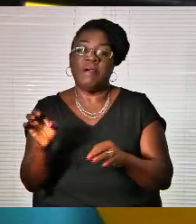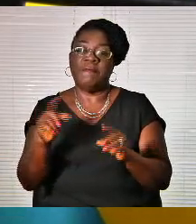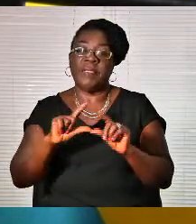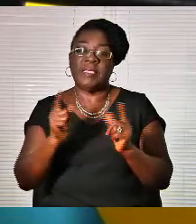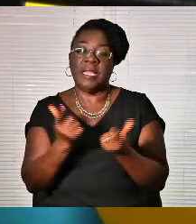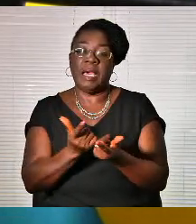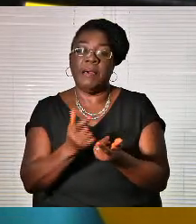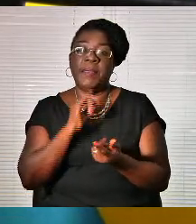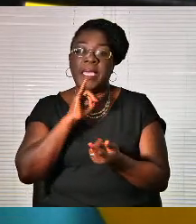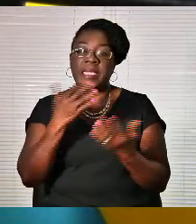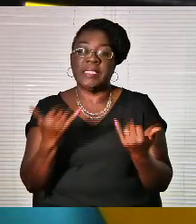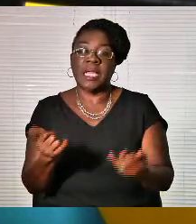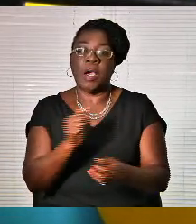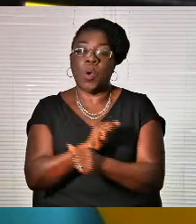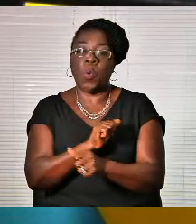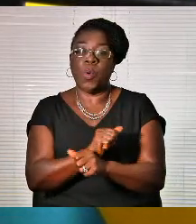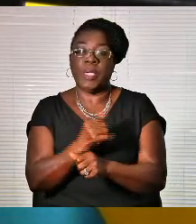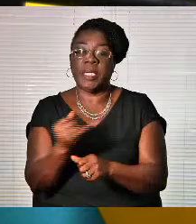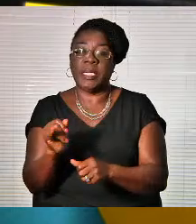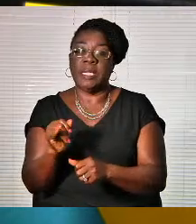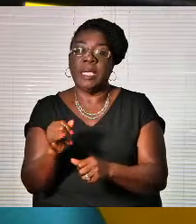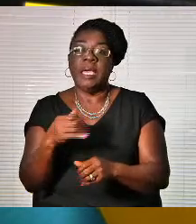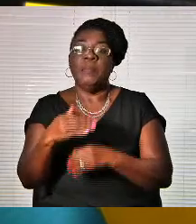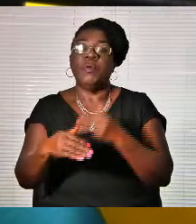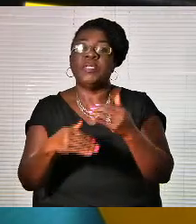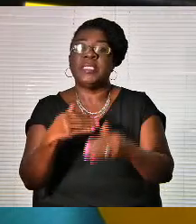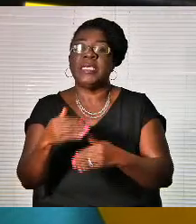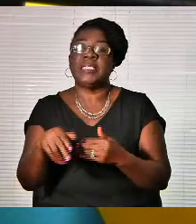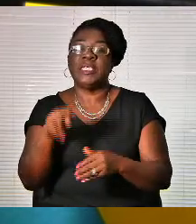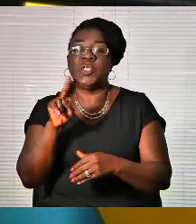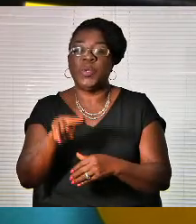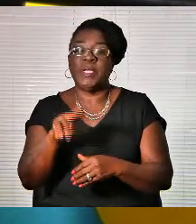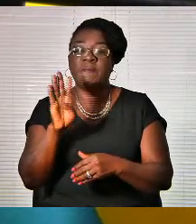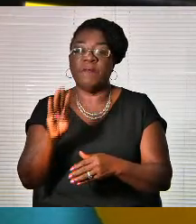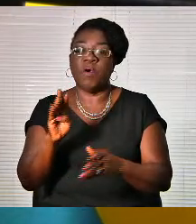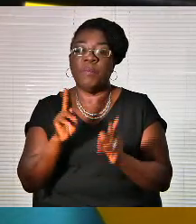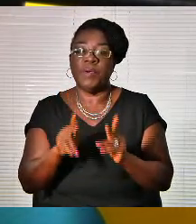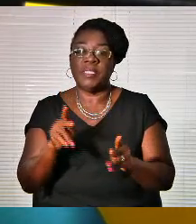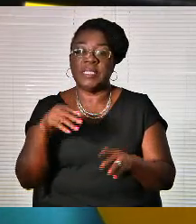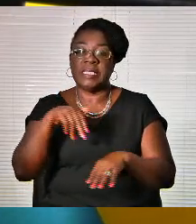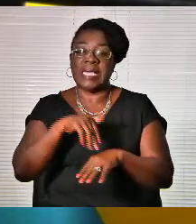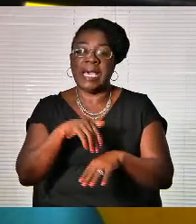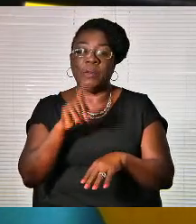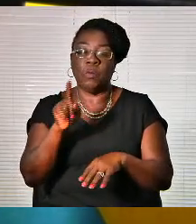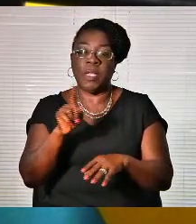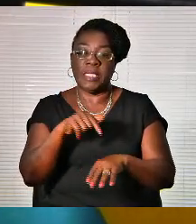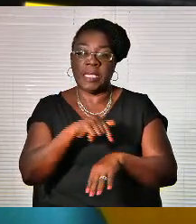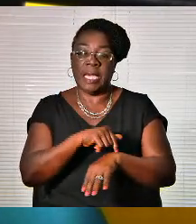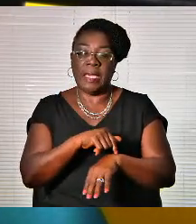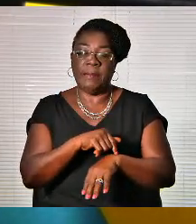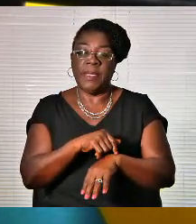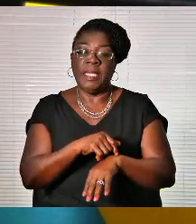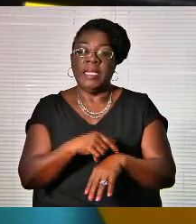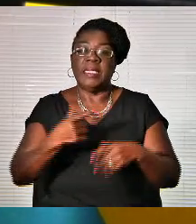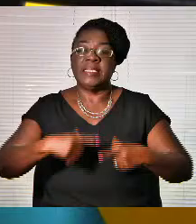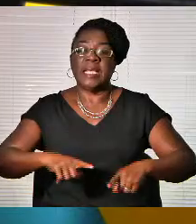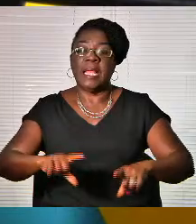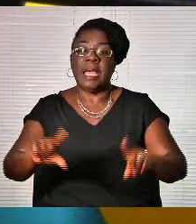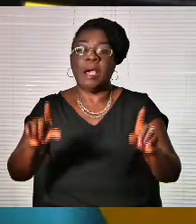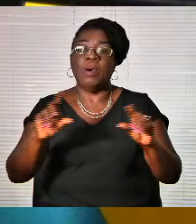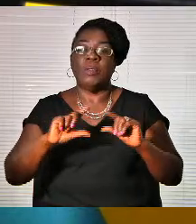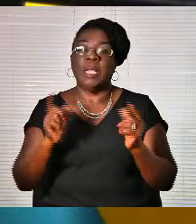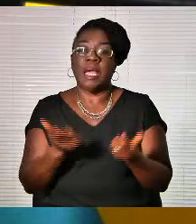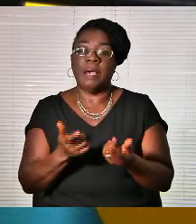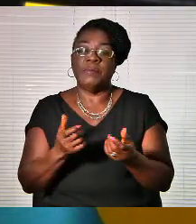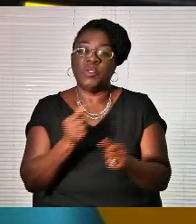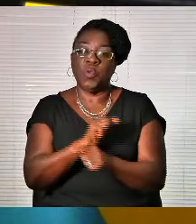With processing of 24 samples at a time, this allows lab personnel to direct their efforts, thereby decreasing time